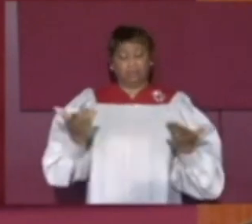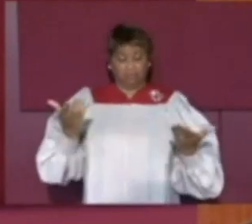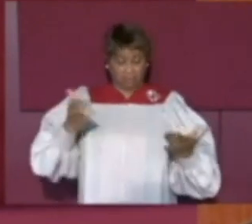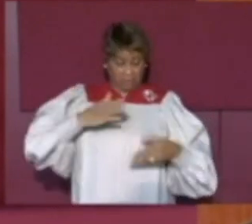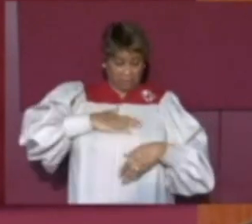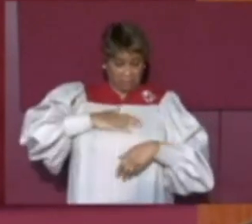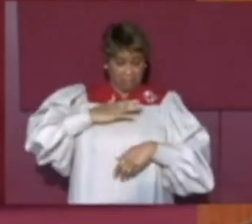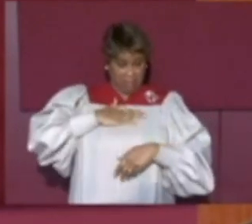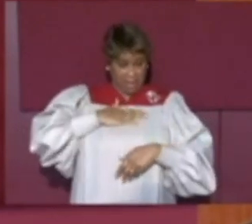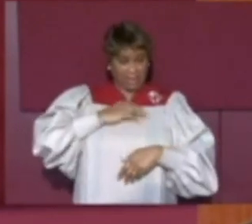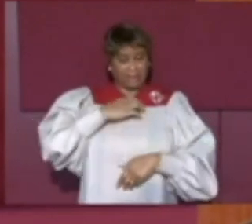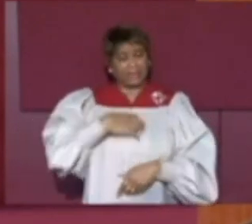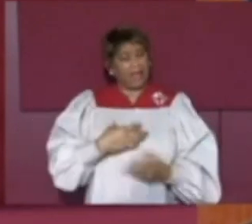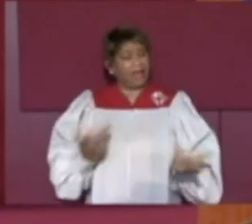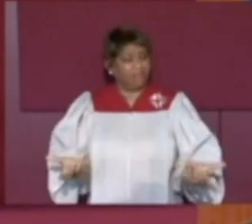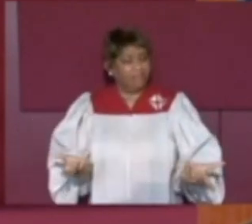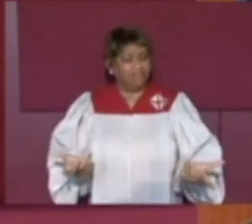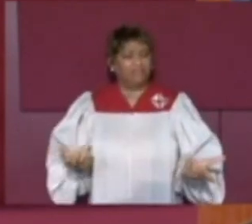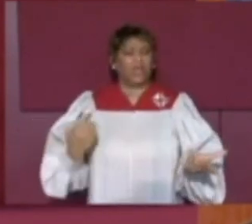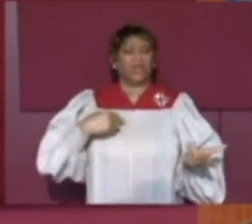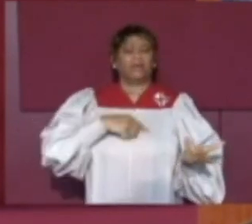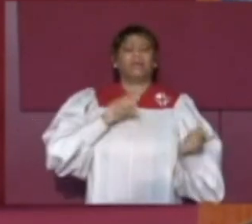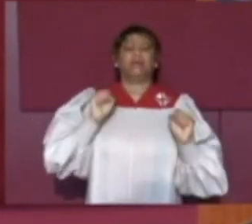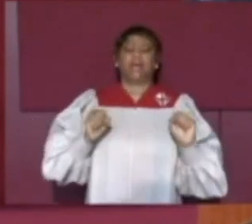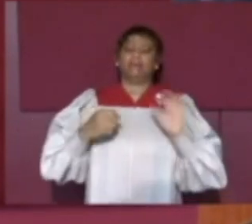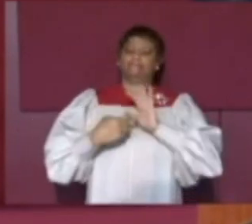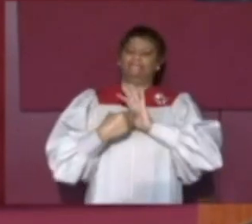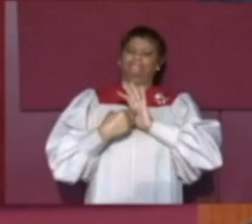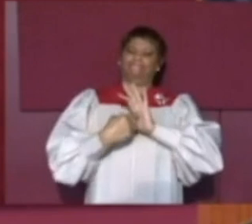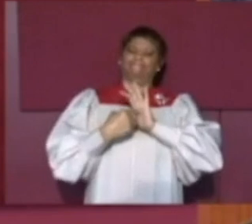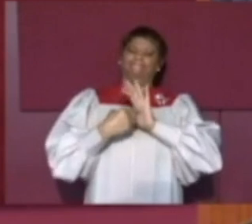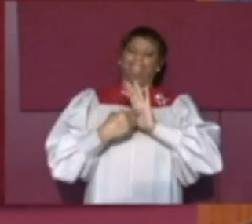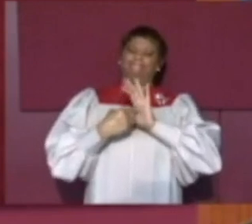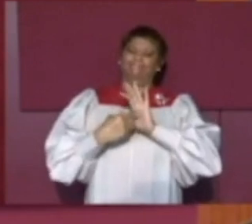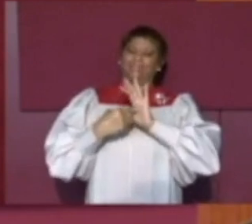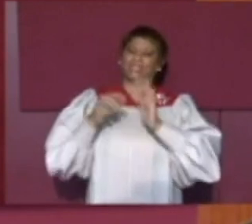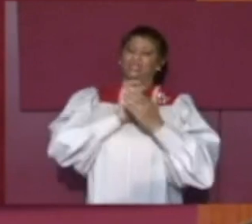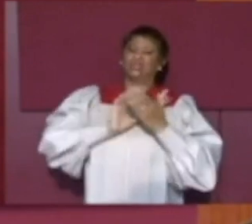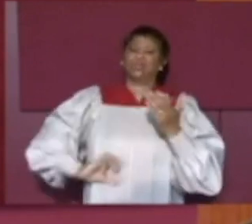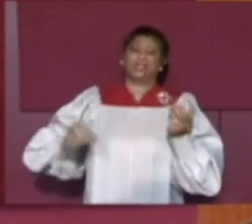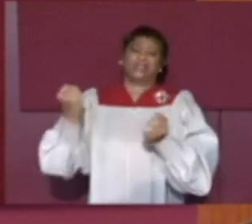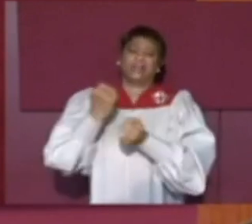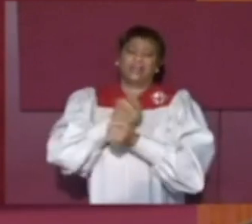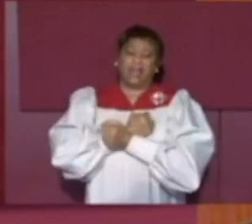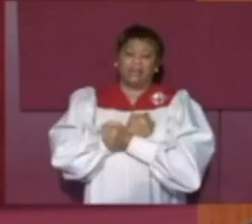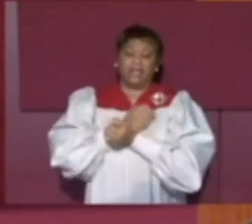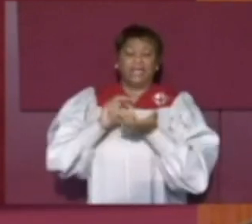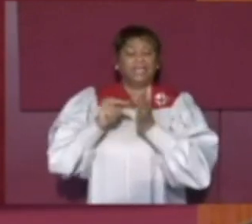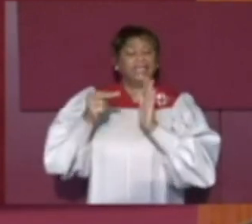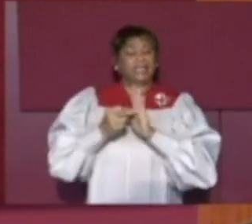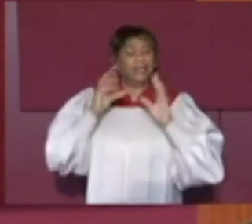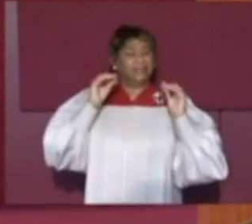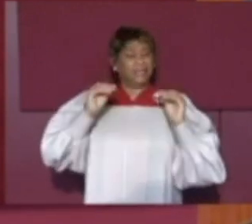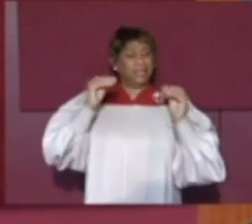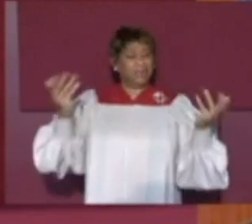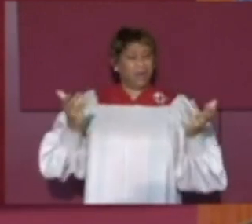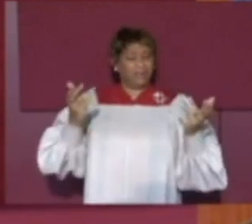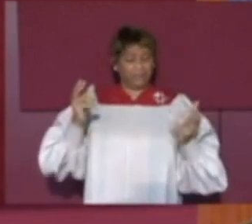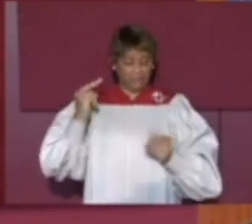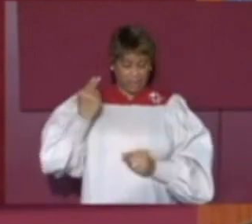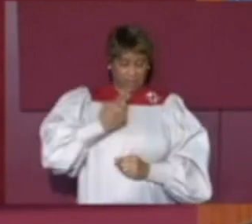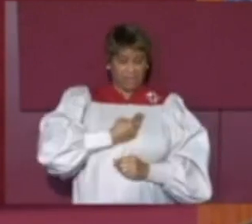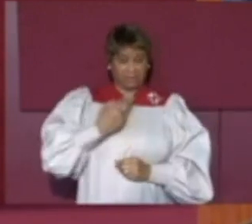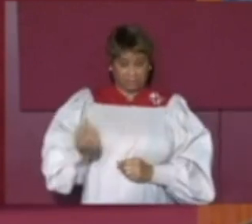my desire that we would be able to demonstrate the love of Christ. And so the intent of this series has been for us